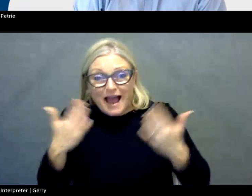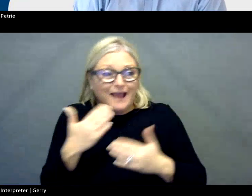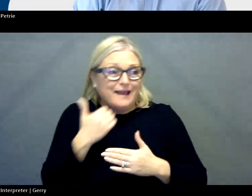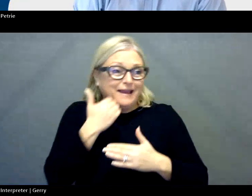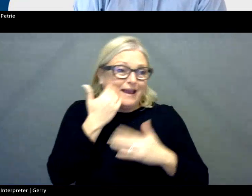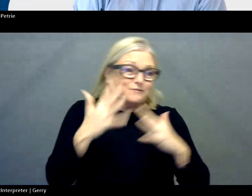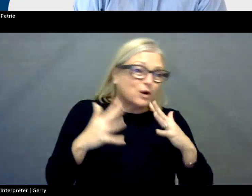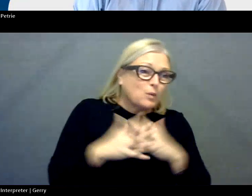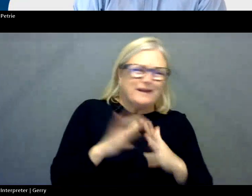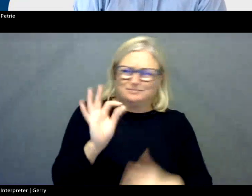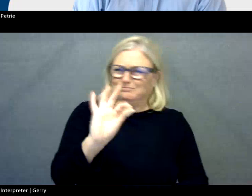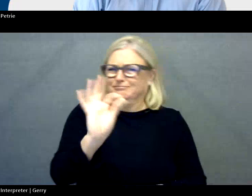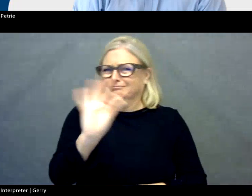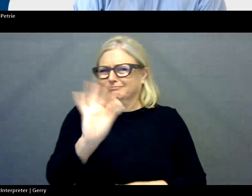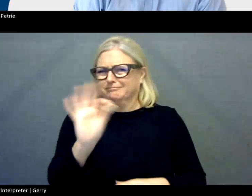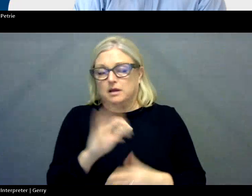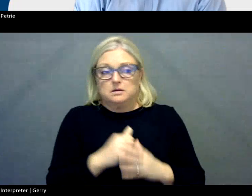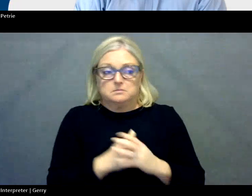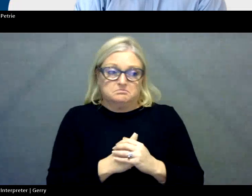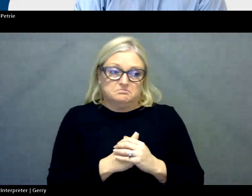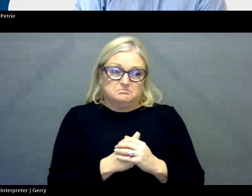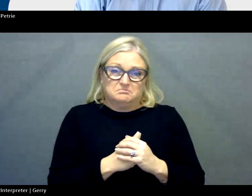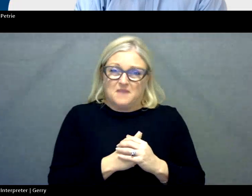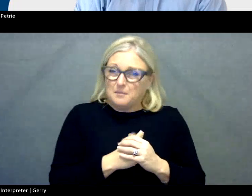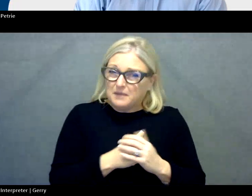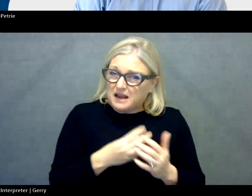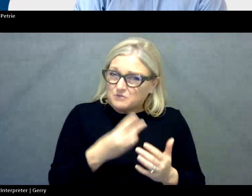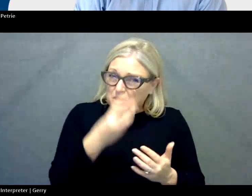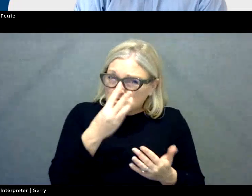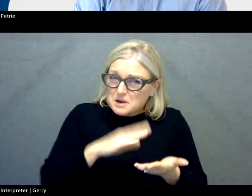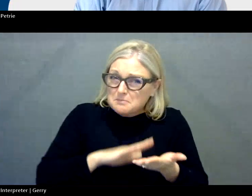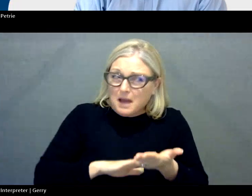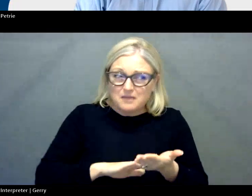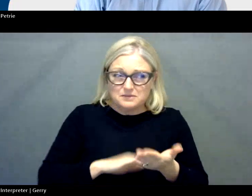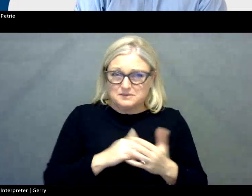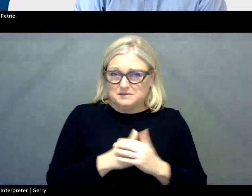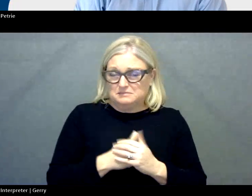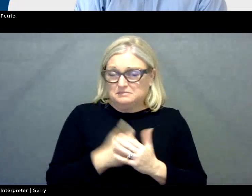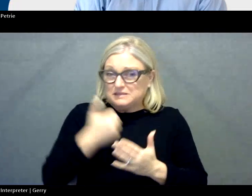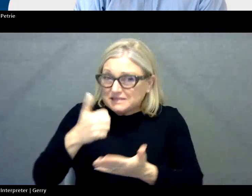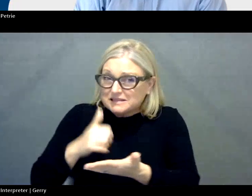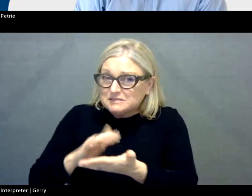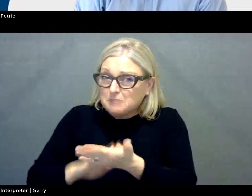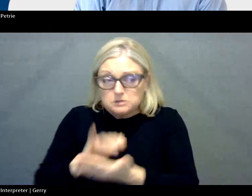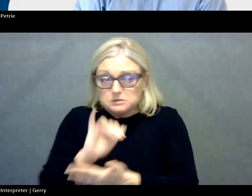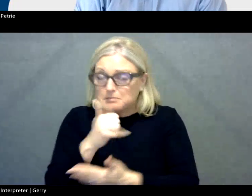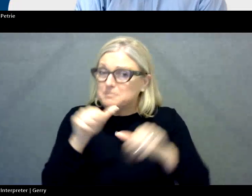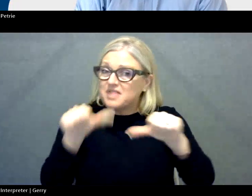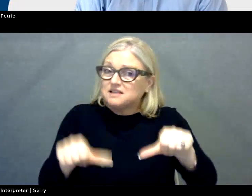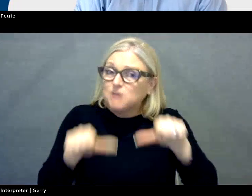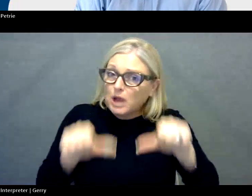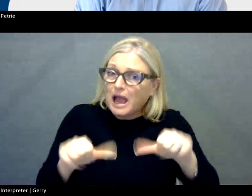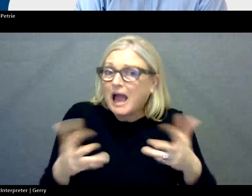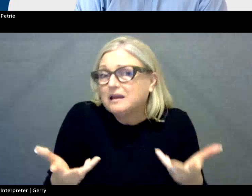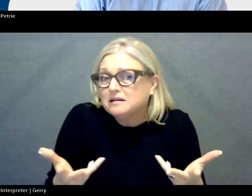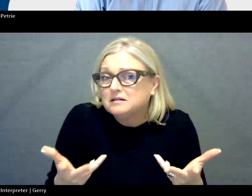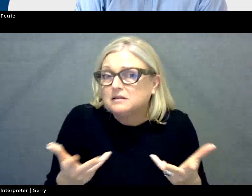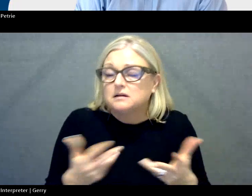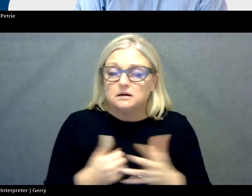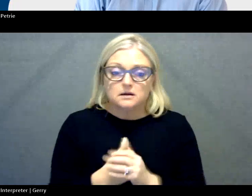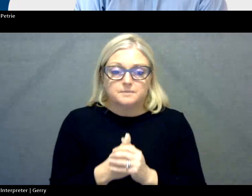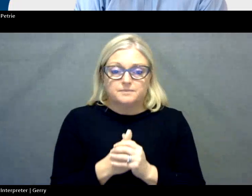think reasonably every quarter, 6 months probably wouldn't upset people too much. As you say, it depends